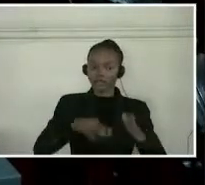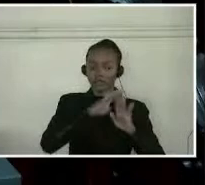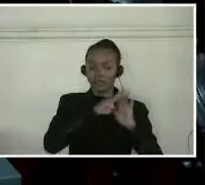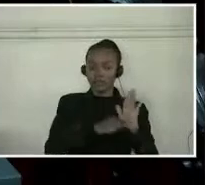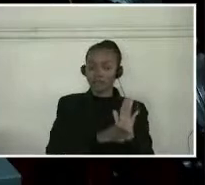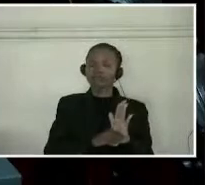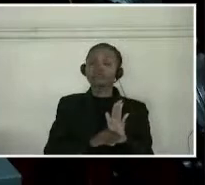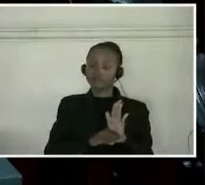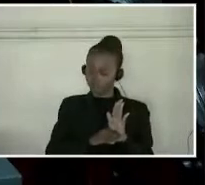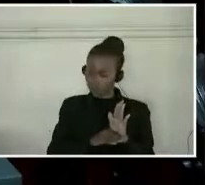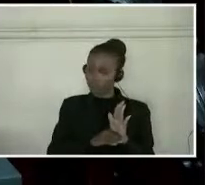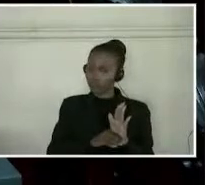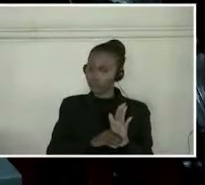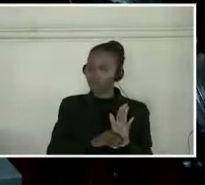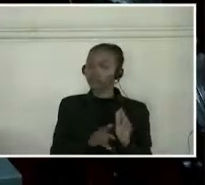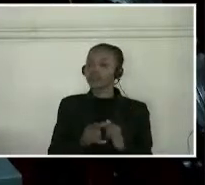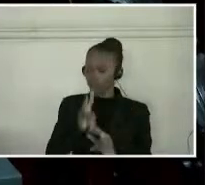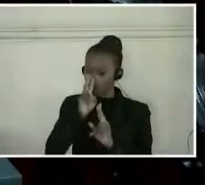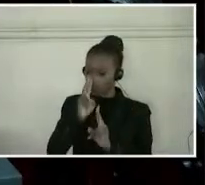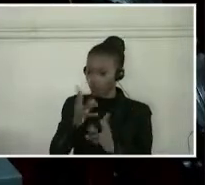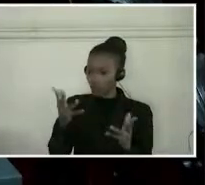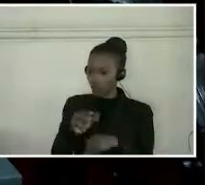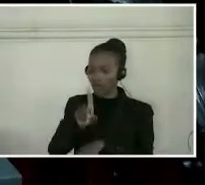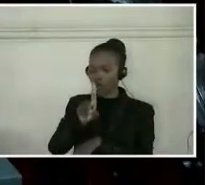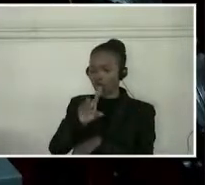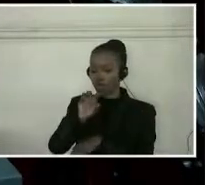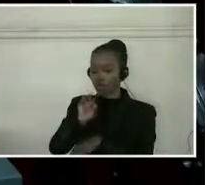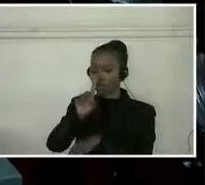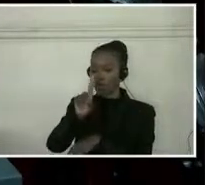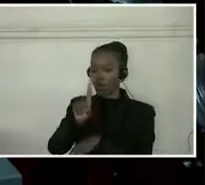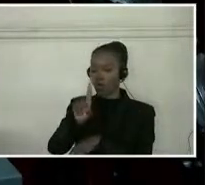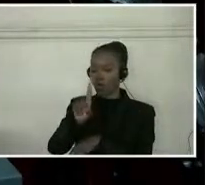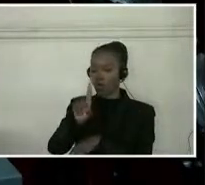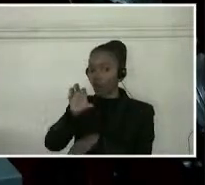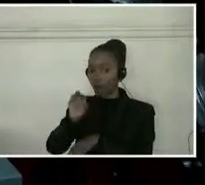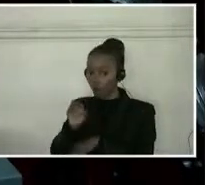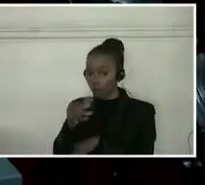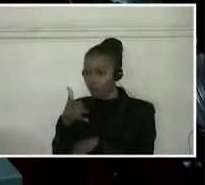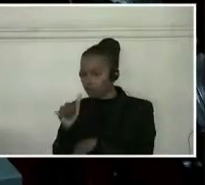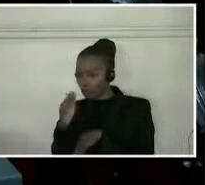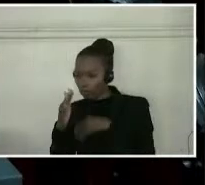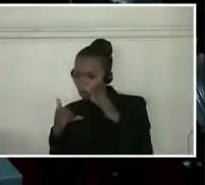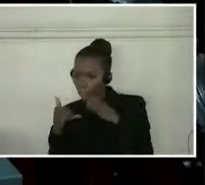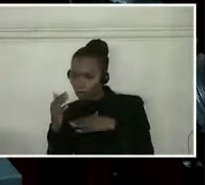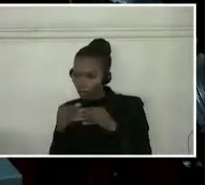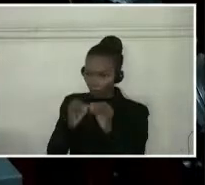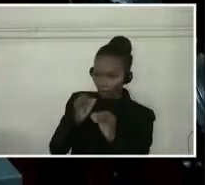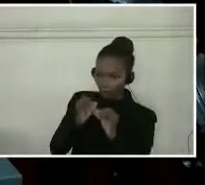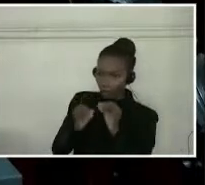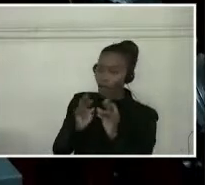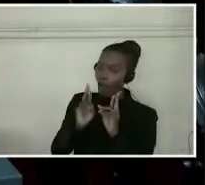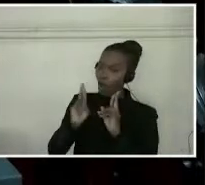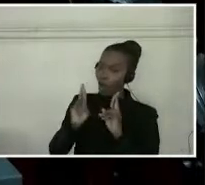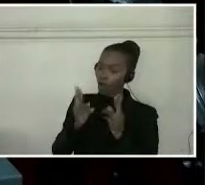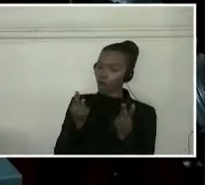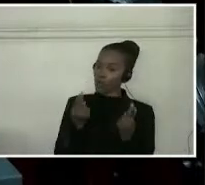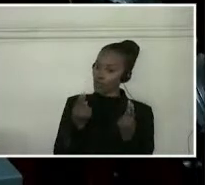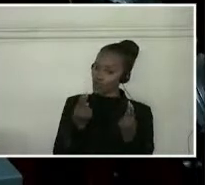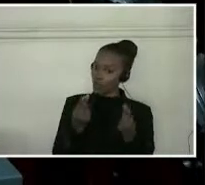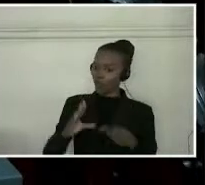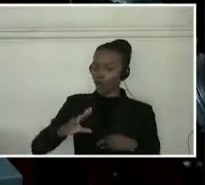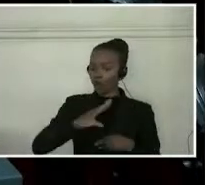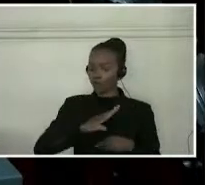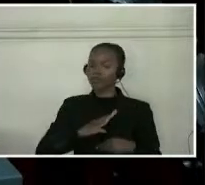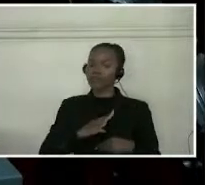beautifully constructed tundra sports complex when it was still under construction we hope that the new community will continue to and monitor the